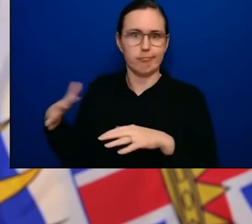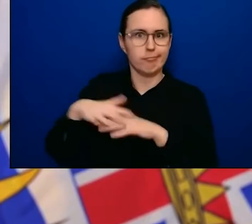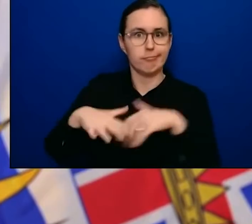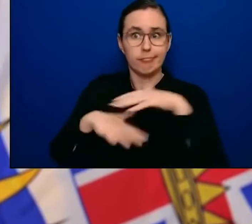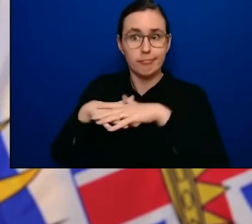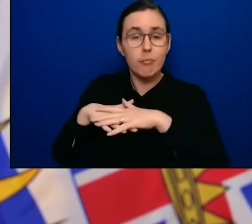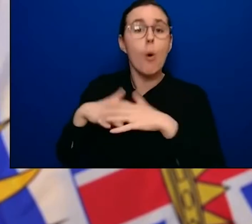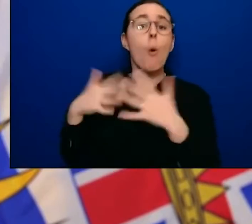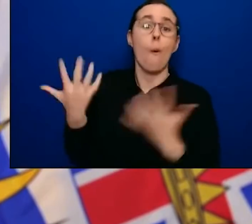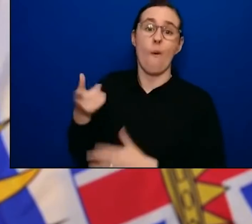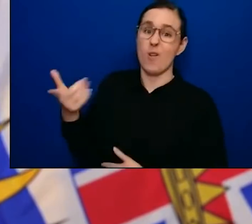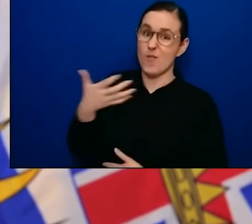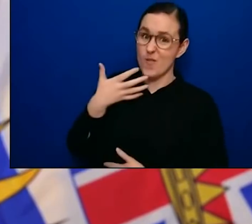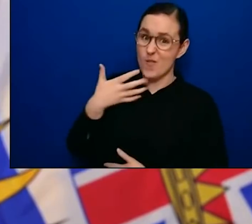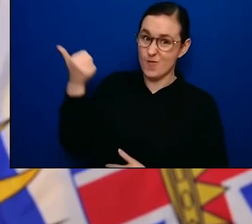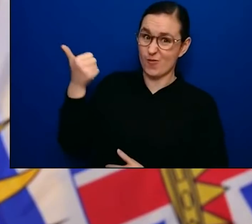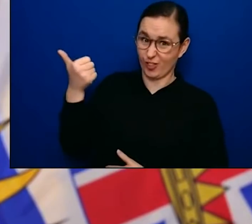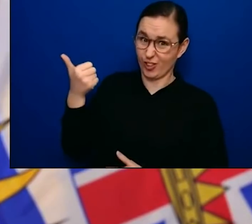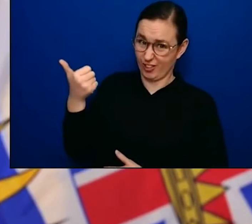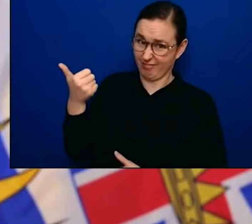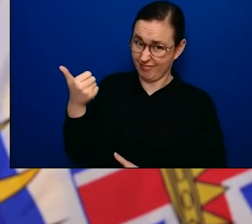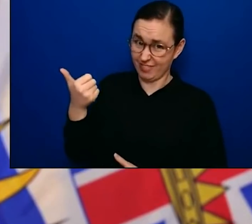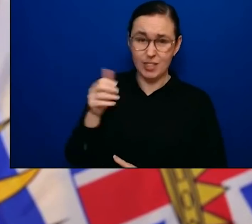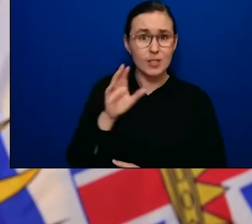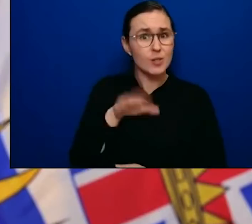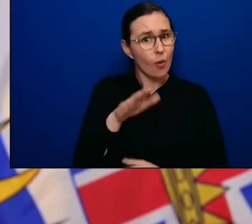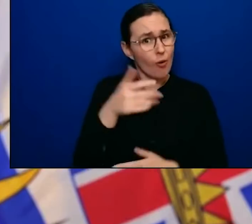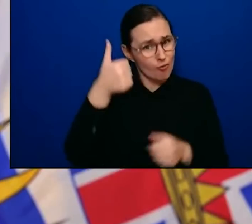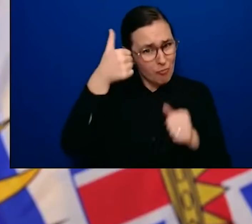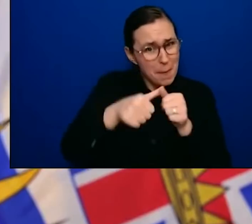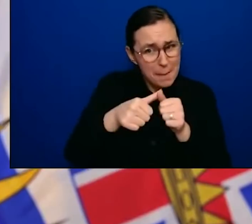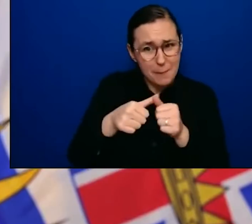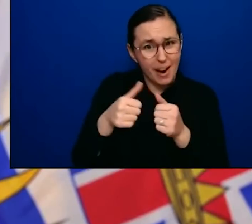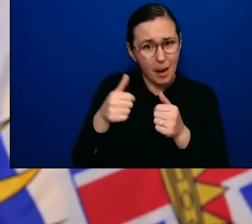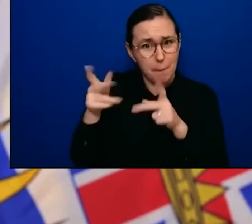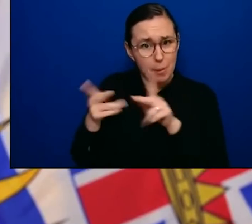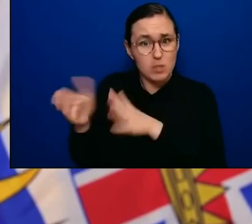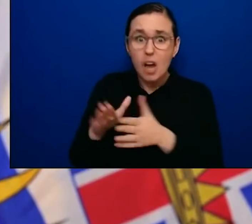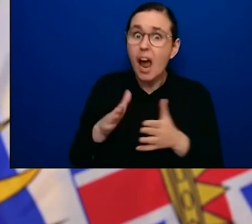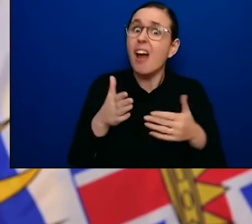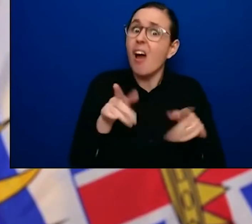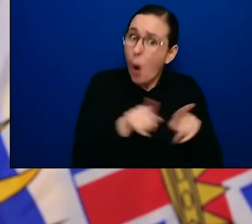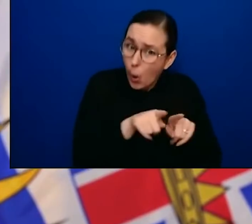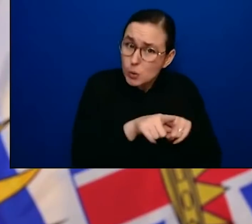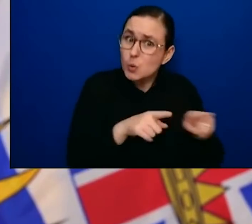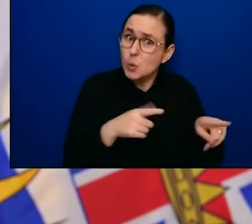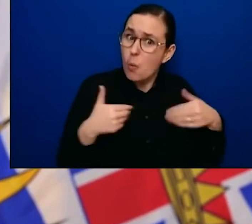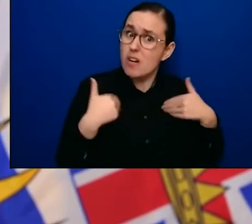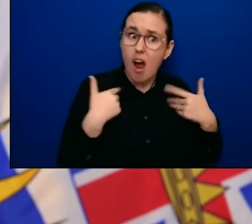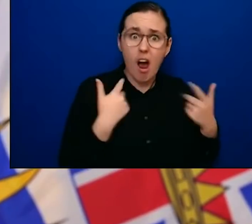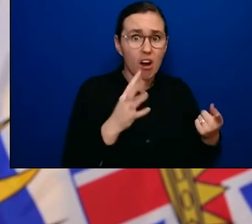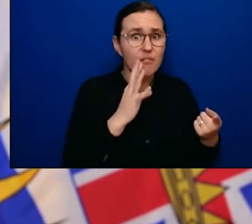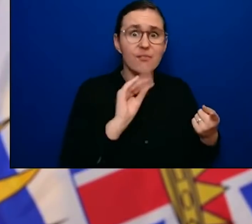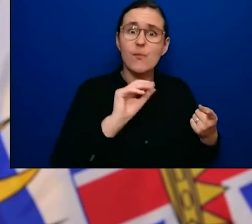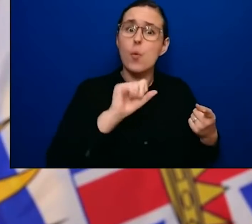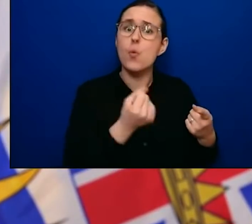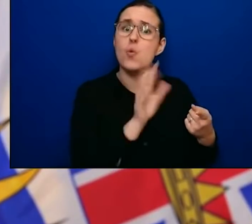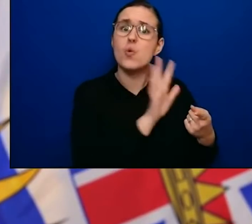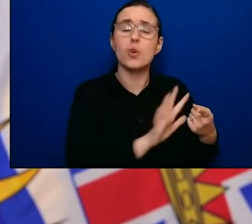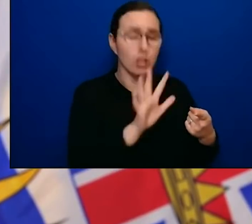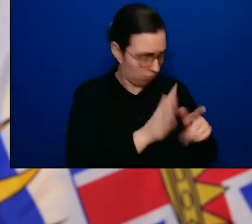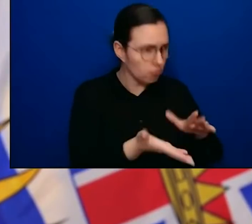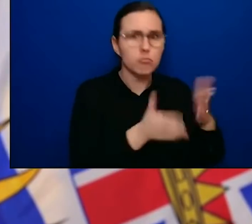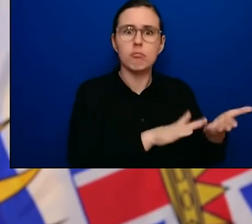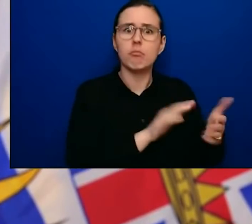reminds us that everybody has risk. Right now, we still have high levels of transmission, and if you don't have the protection